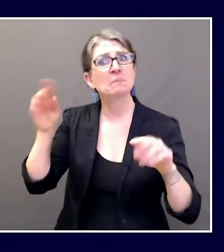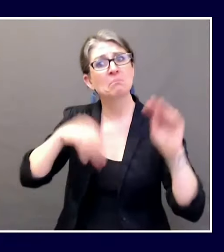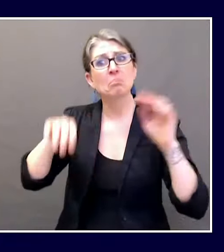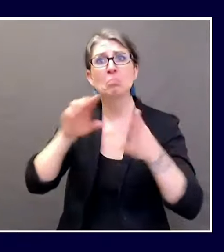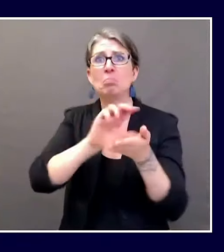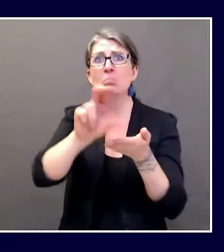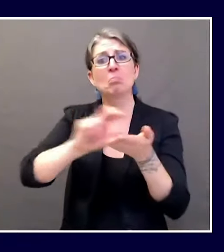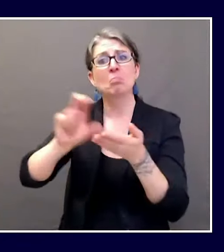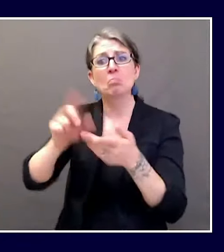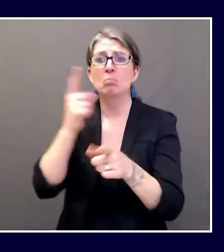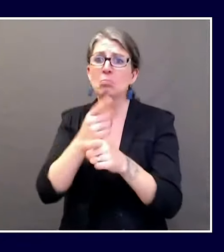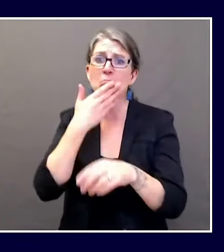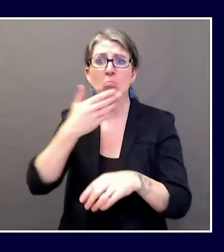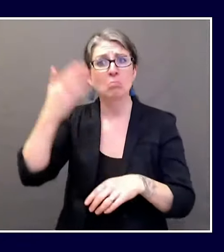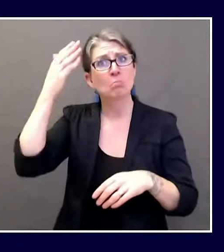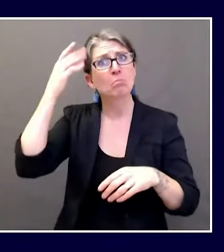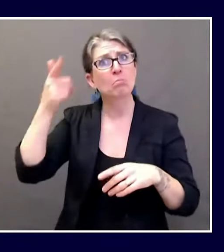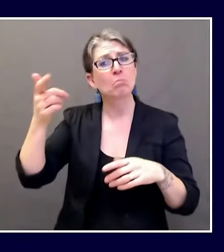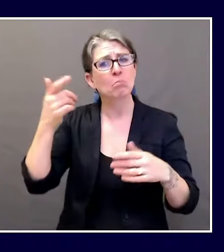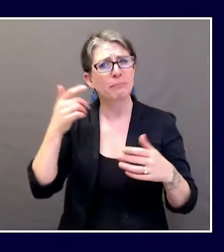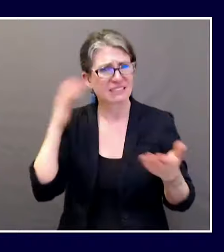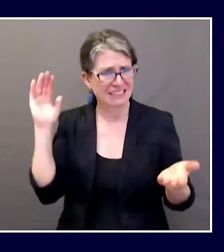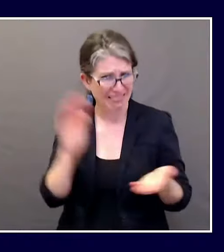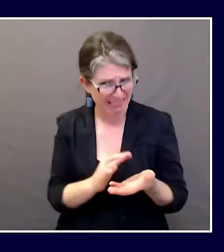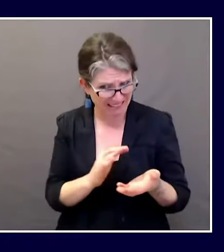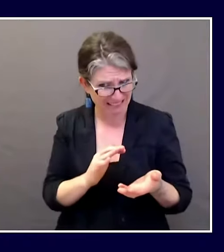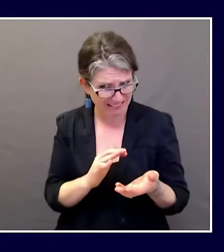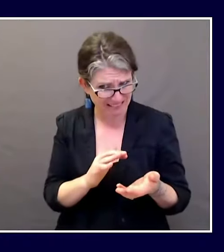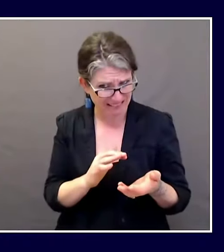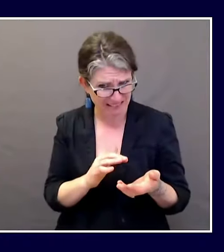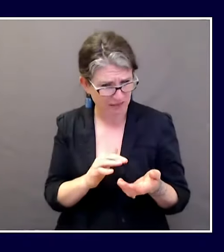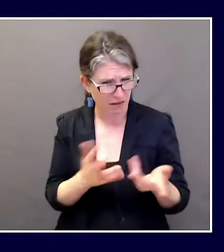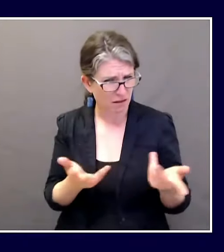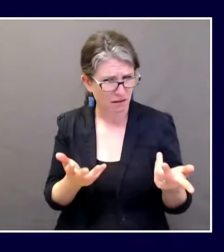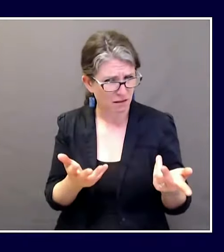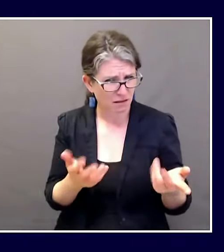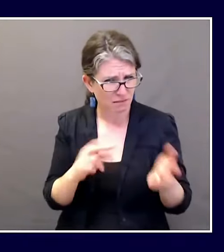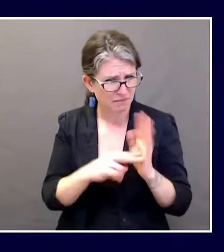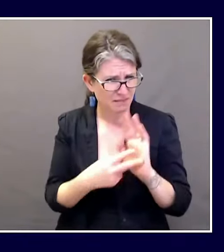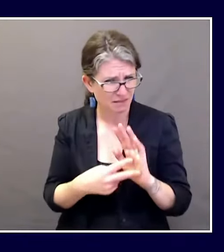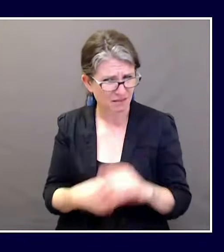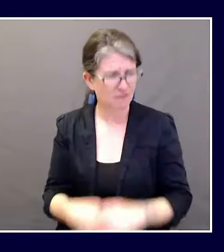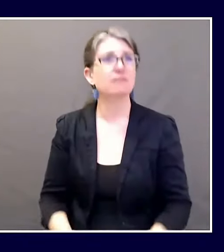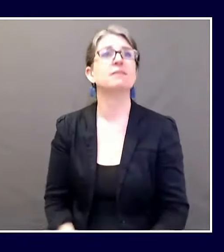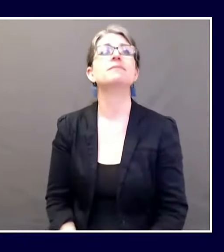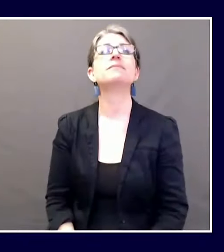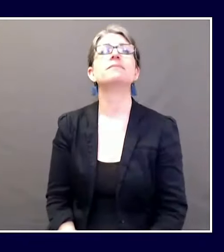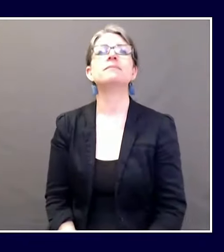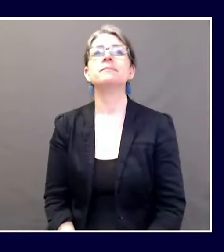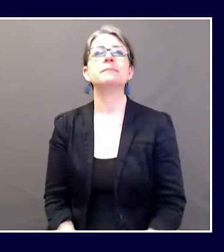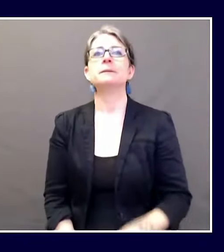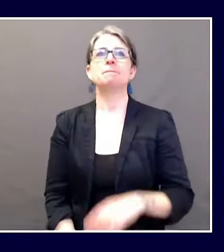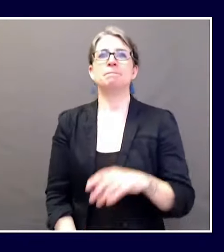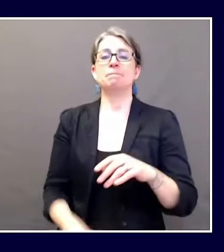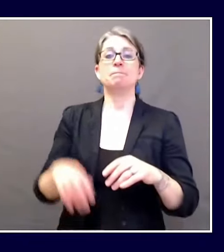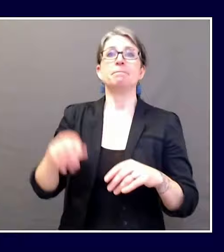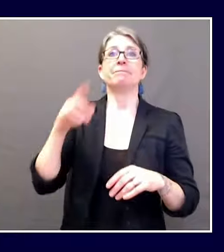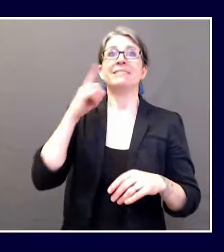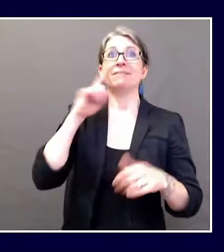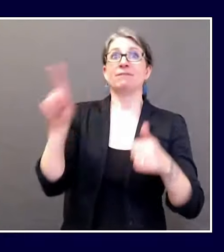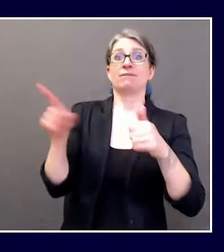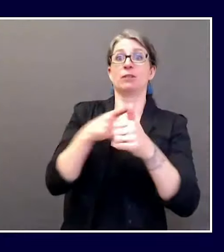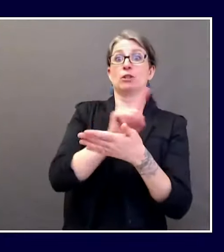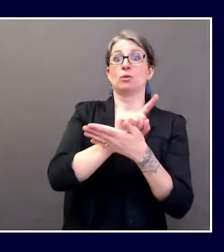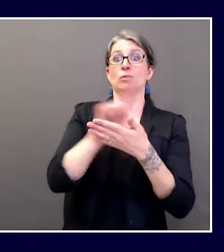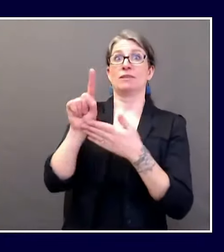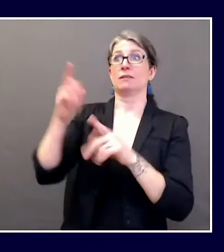I don't think we've moved any recently. I think maybe the first week we shifted around 100 doses, maybe 100, maybe 150. It was